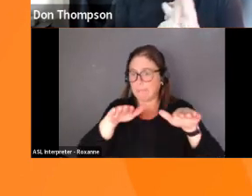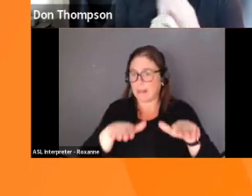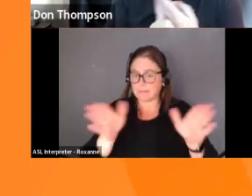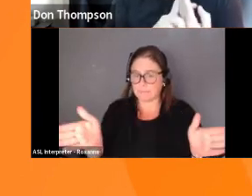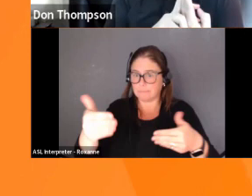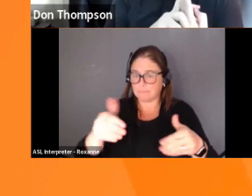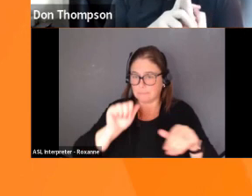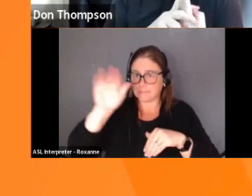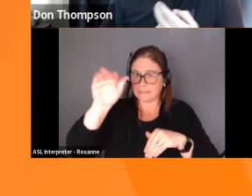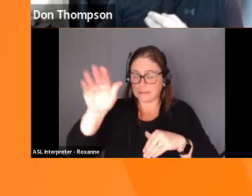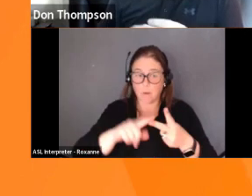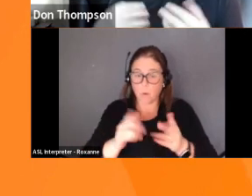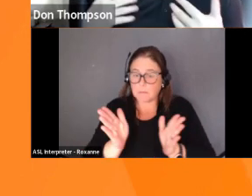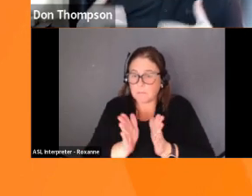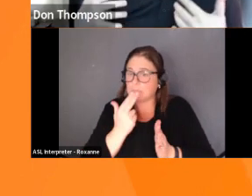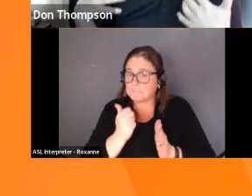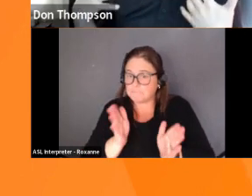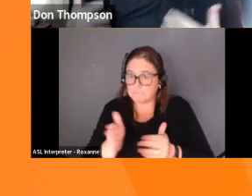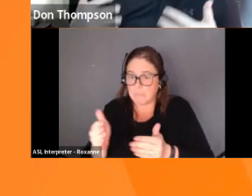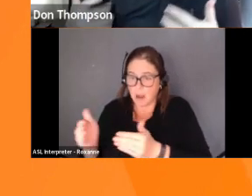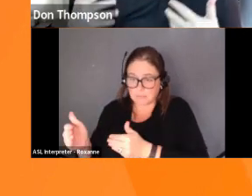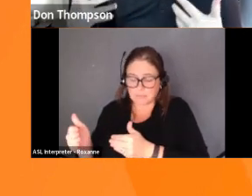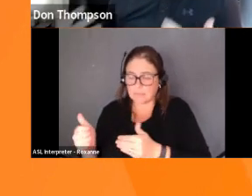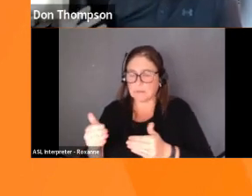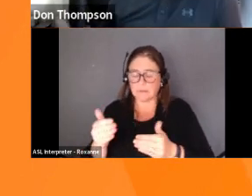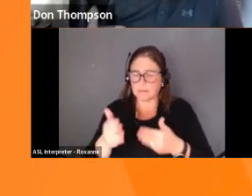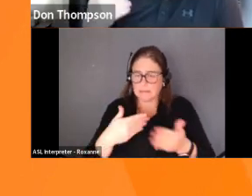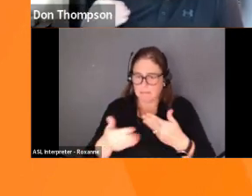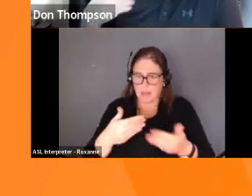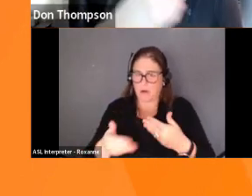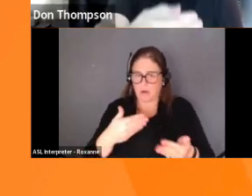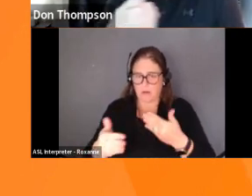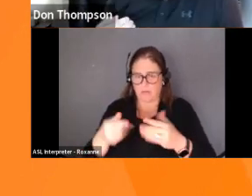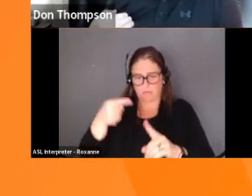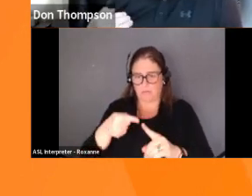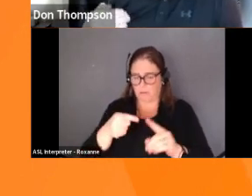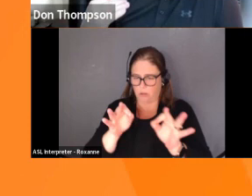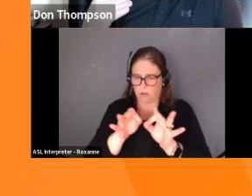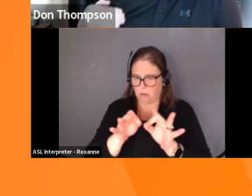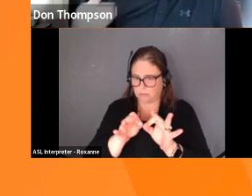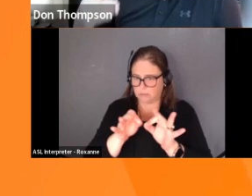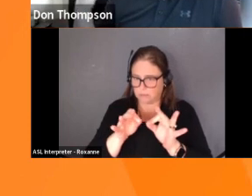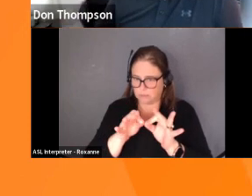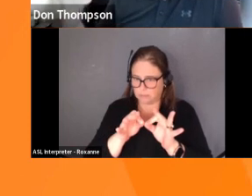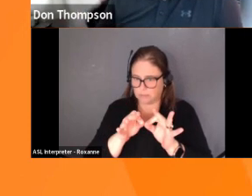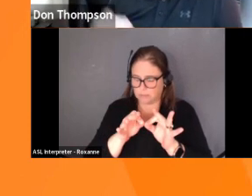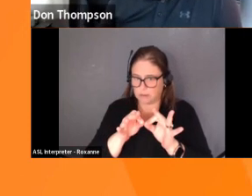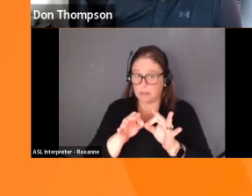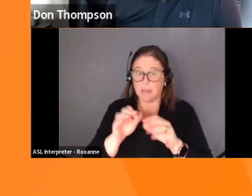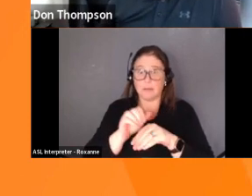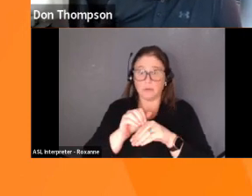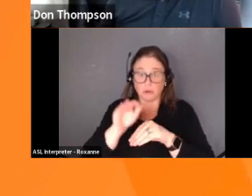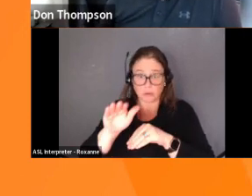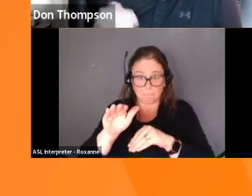and it can work either way, but we need to make sure we understand those costs because the shipping of that product has also gone up